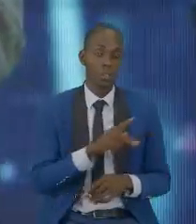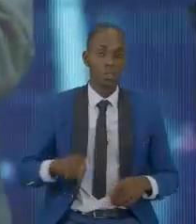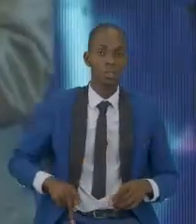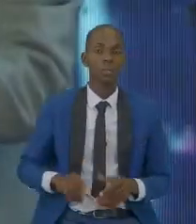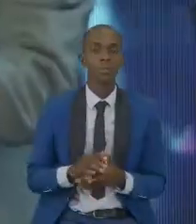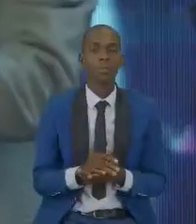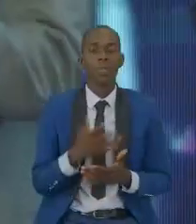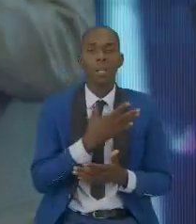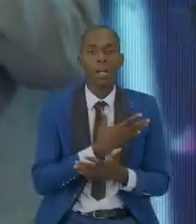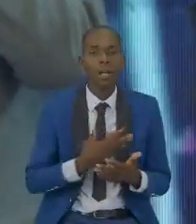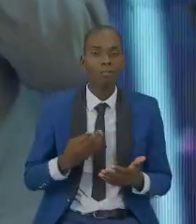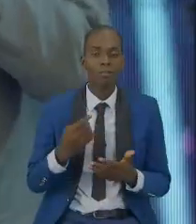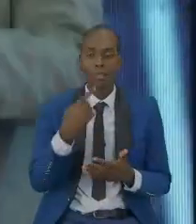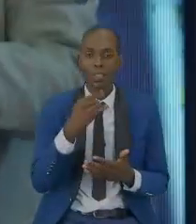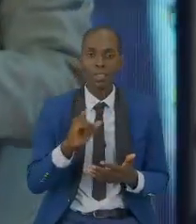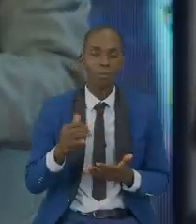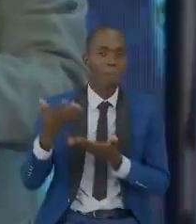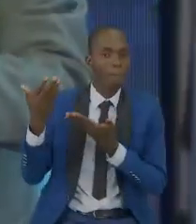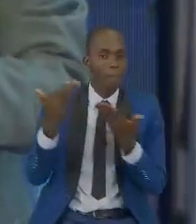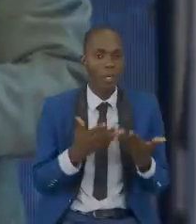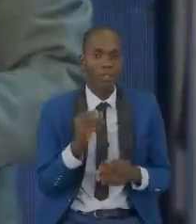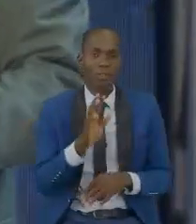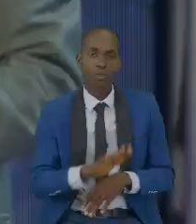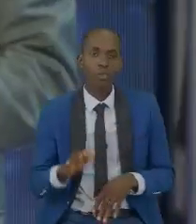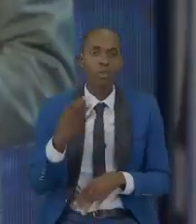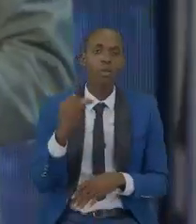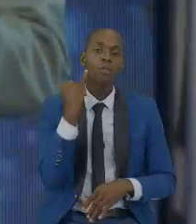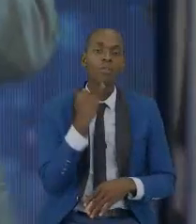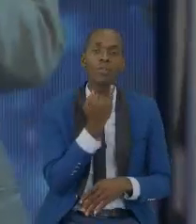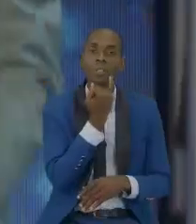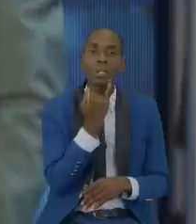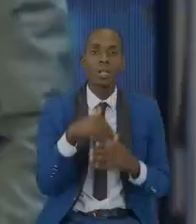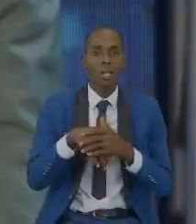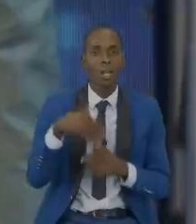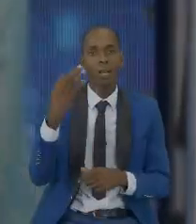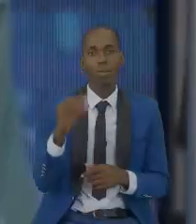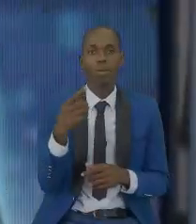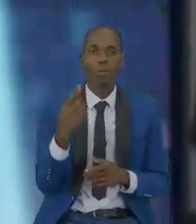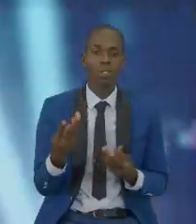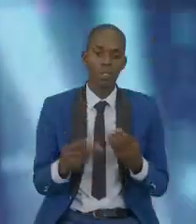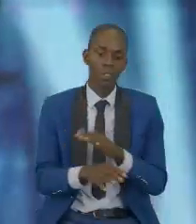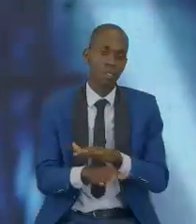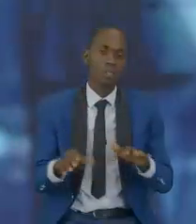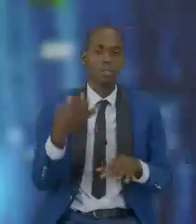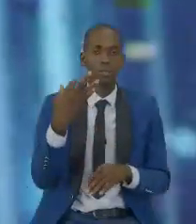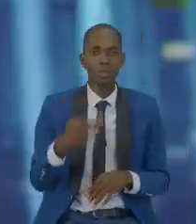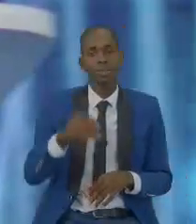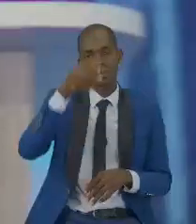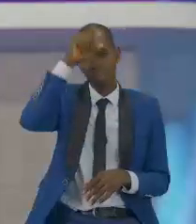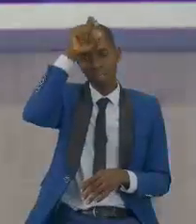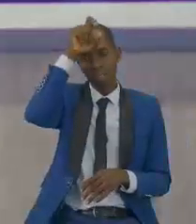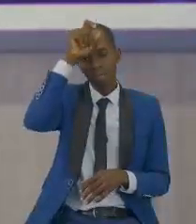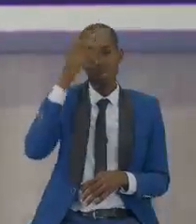the children of Israel out of the land of Egypt. There